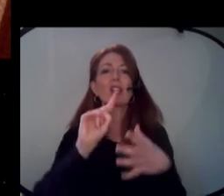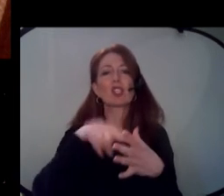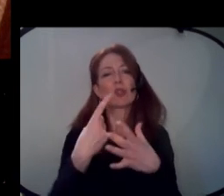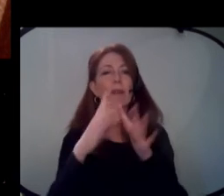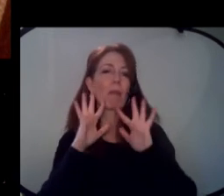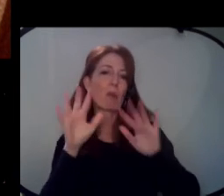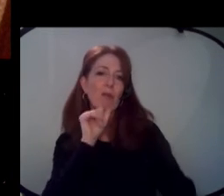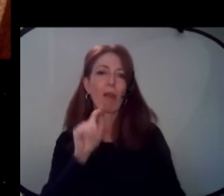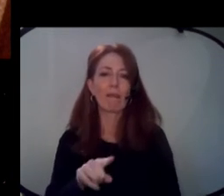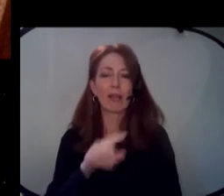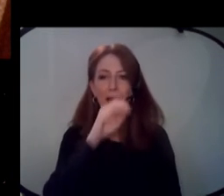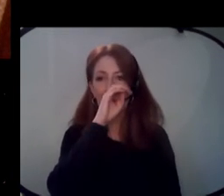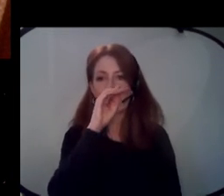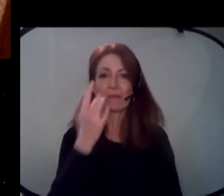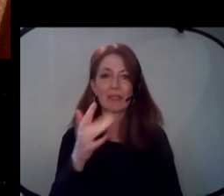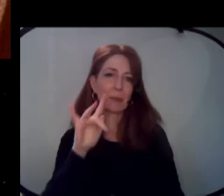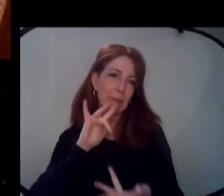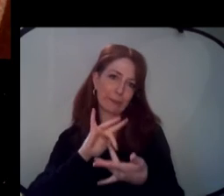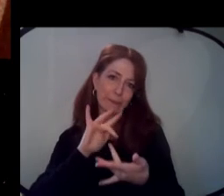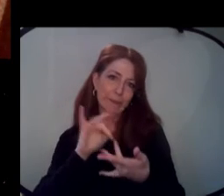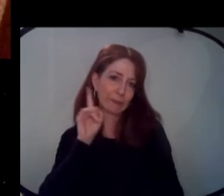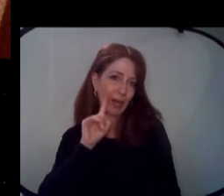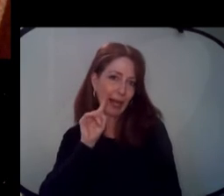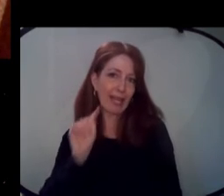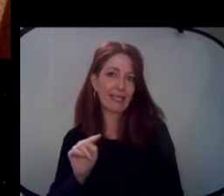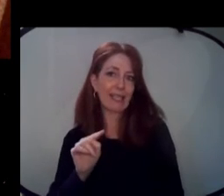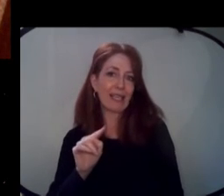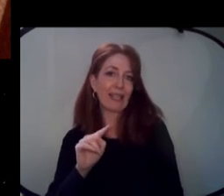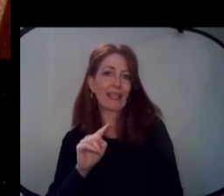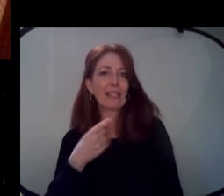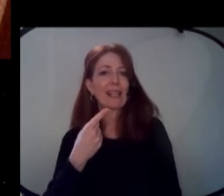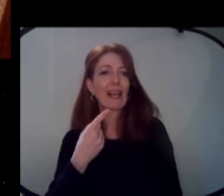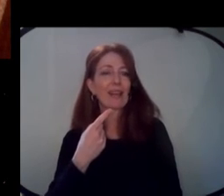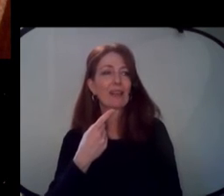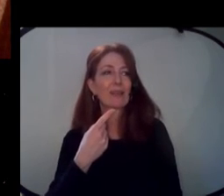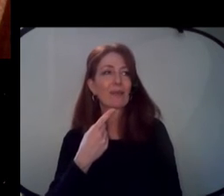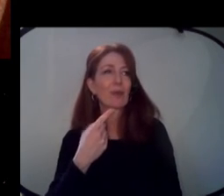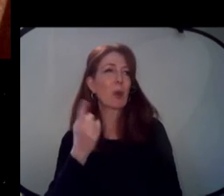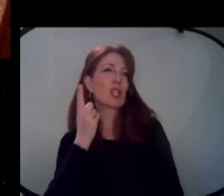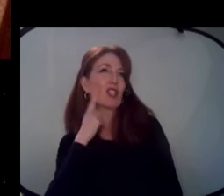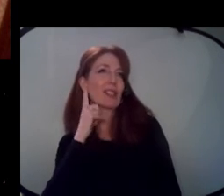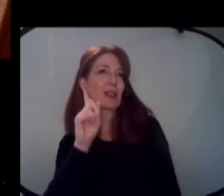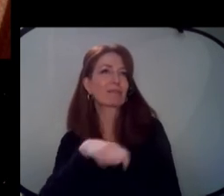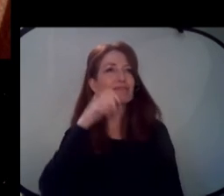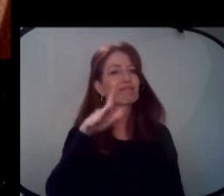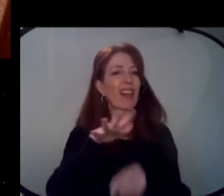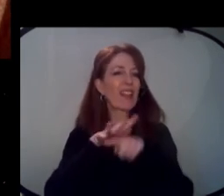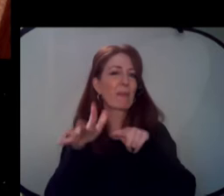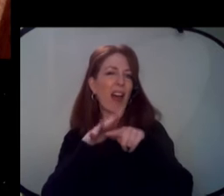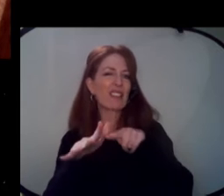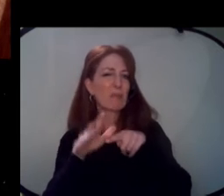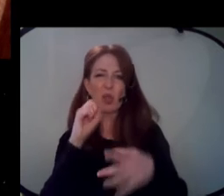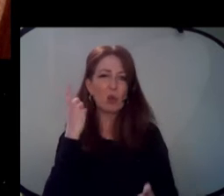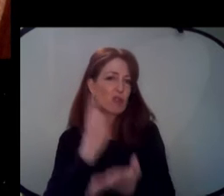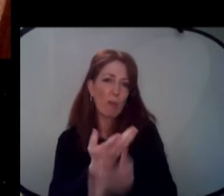rather delicately sort of wafting a sword over the neck and unconvincingly blood gushes out. But